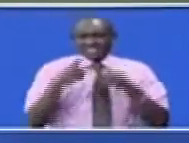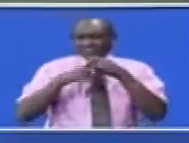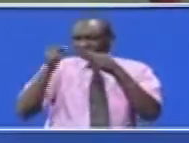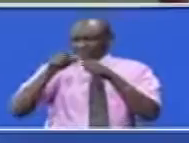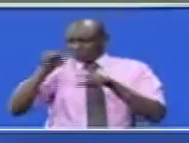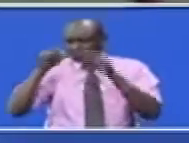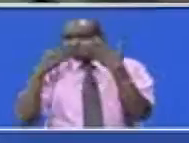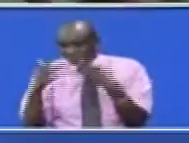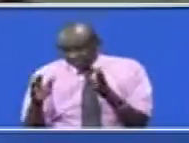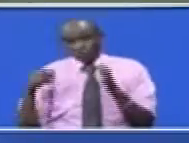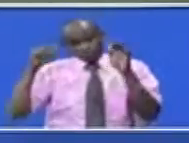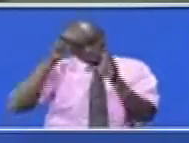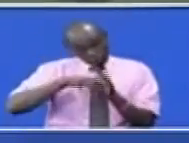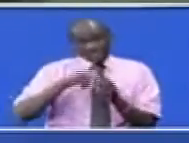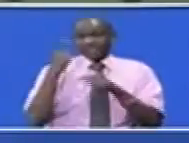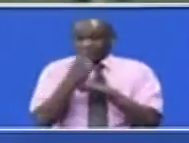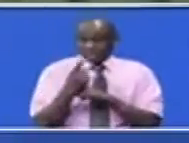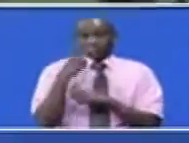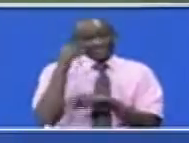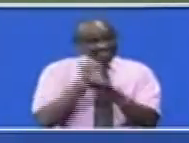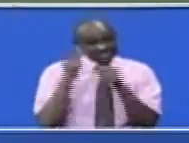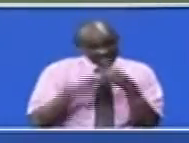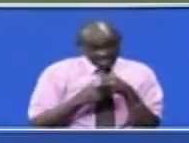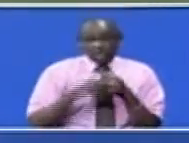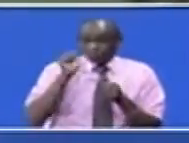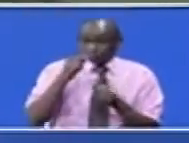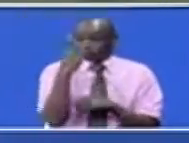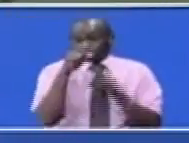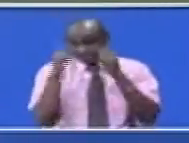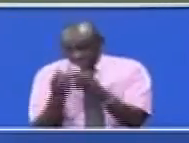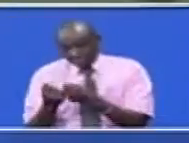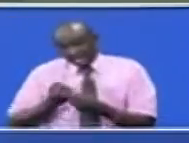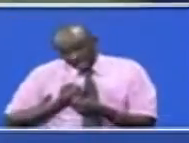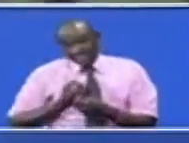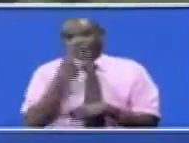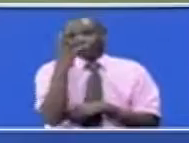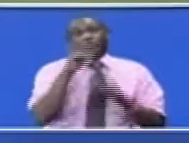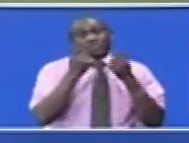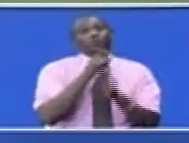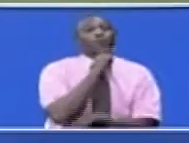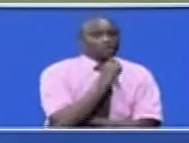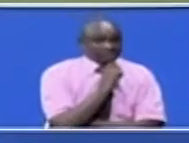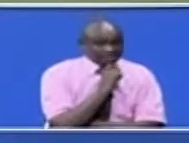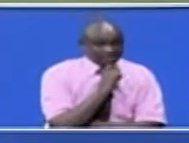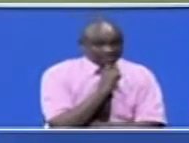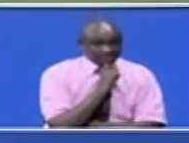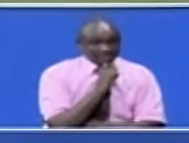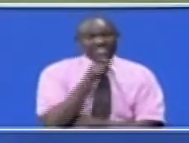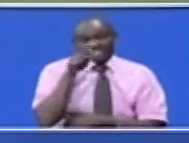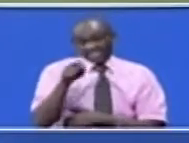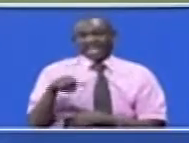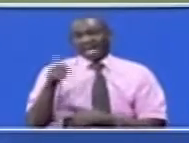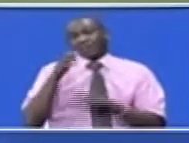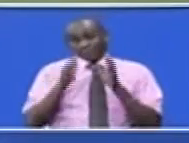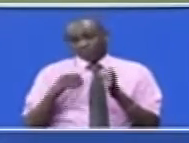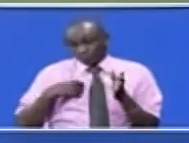will be selected to join the academy in January 2016, there will be two teams for the girls and four teams for the boys. That doesn't mean everybody else that's